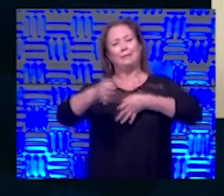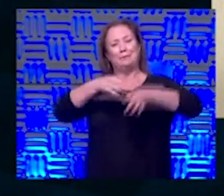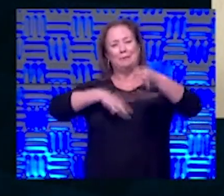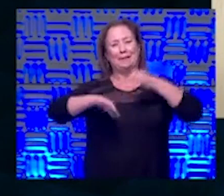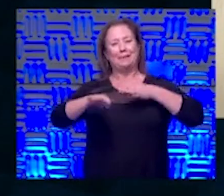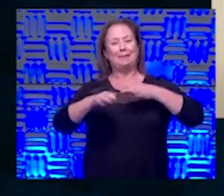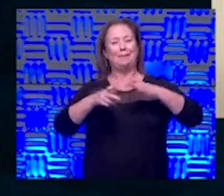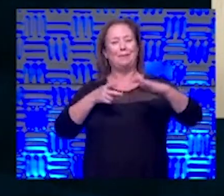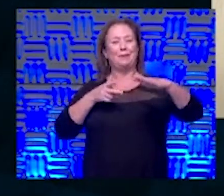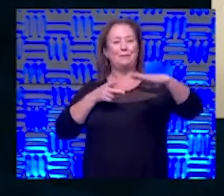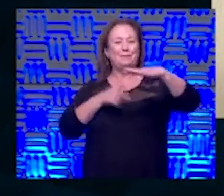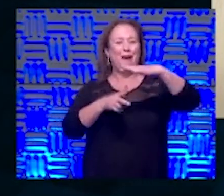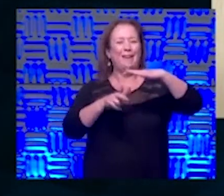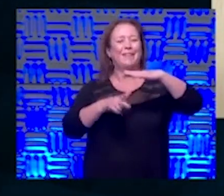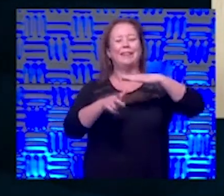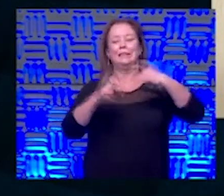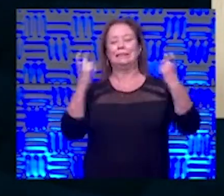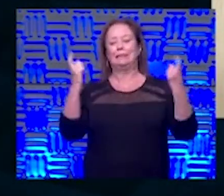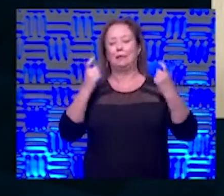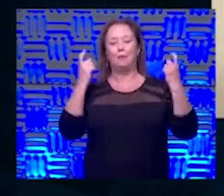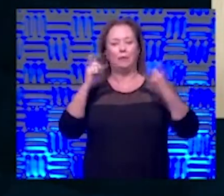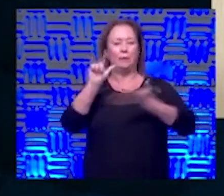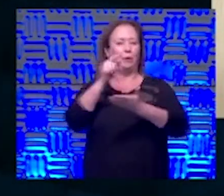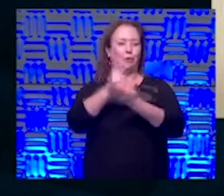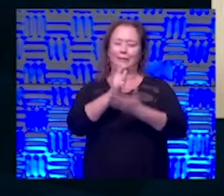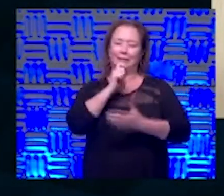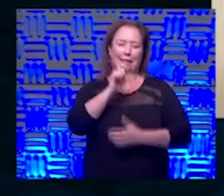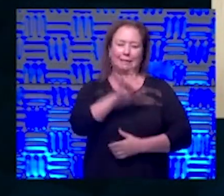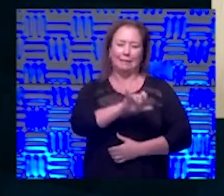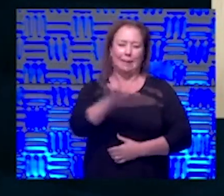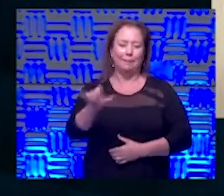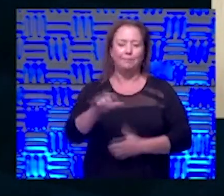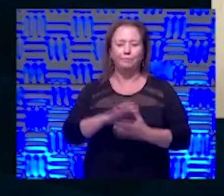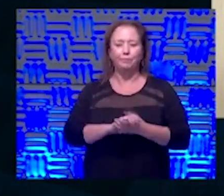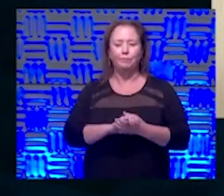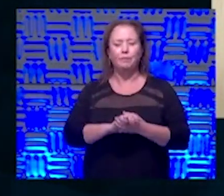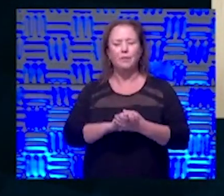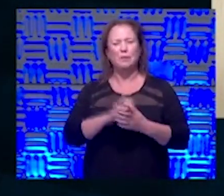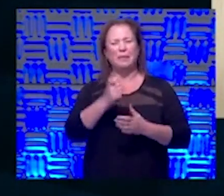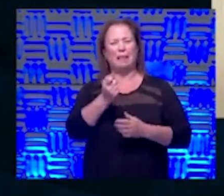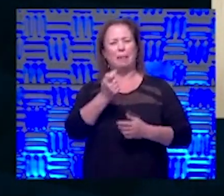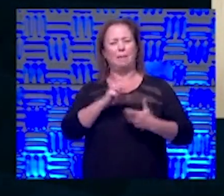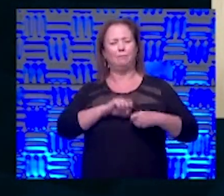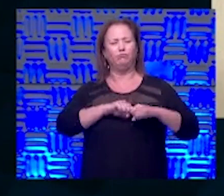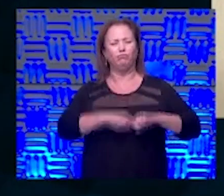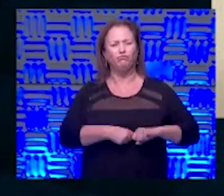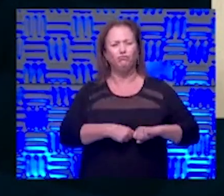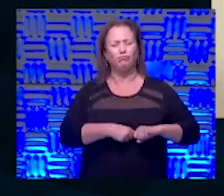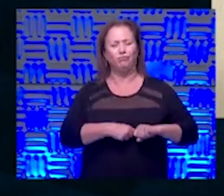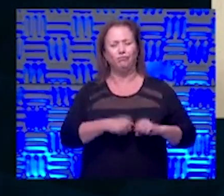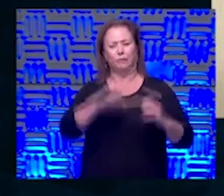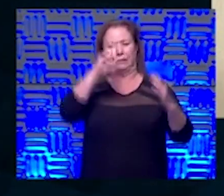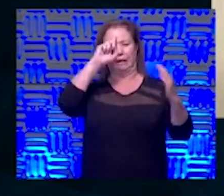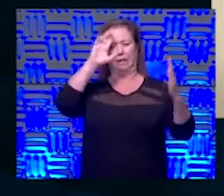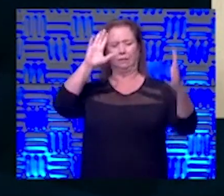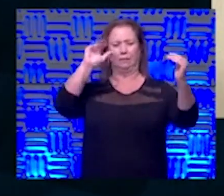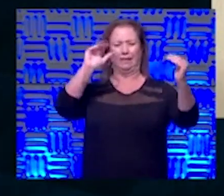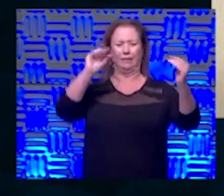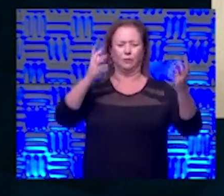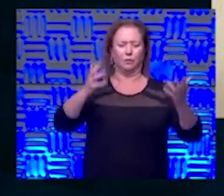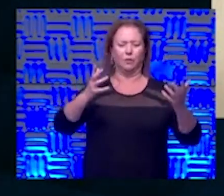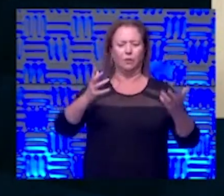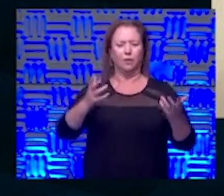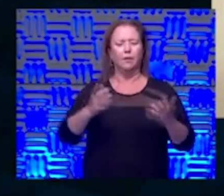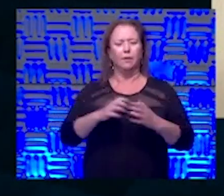drive-in ceremonies, it's just not the same. And so dealing with a bit of grief over the expectations of what life should have been